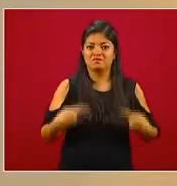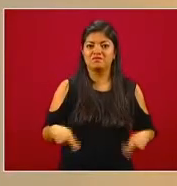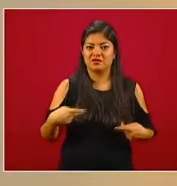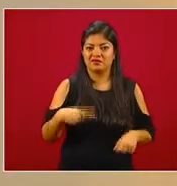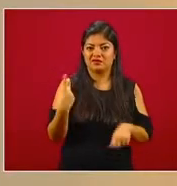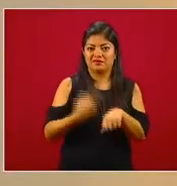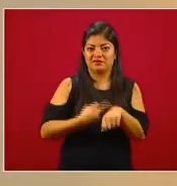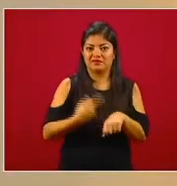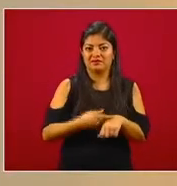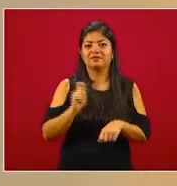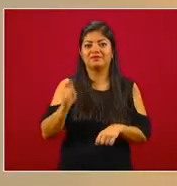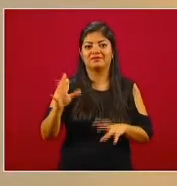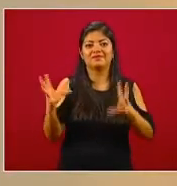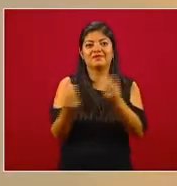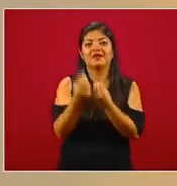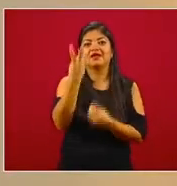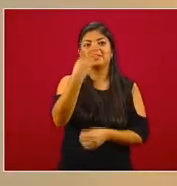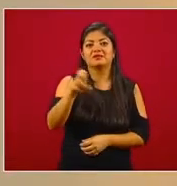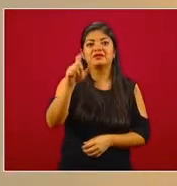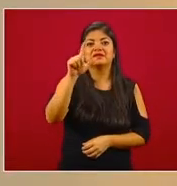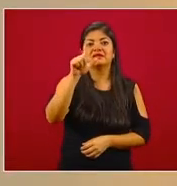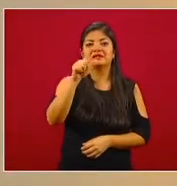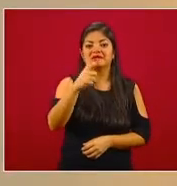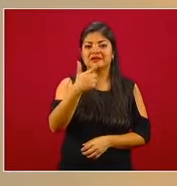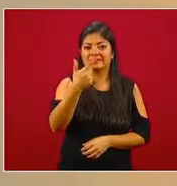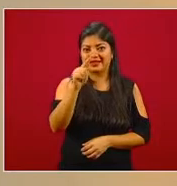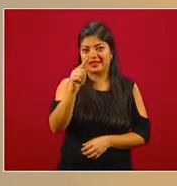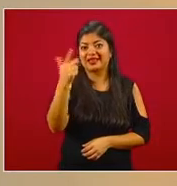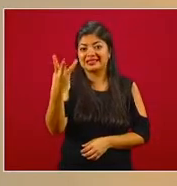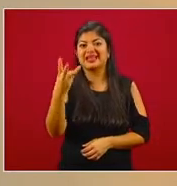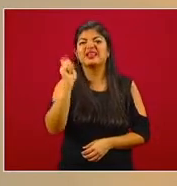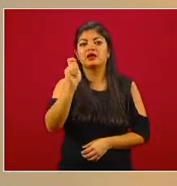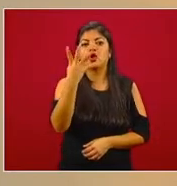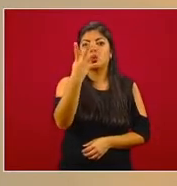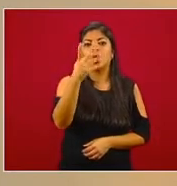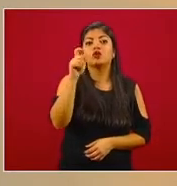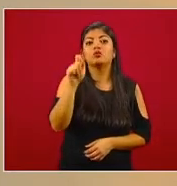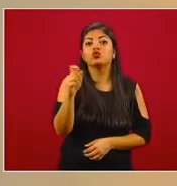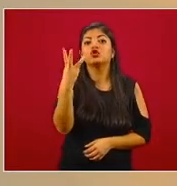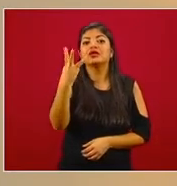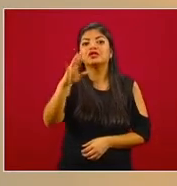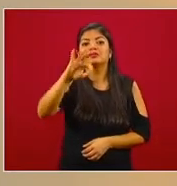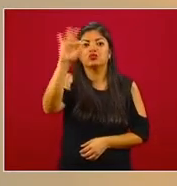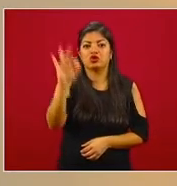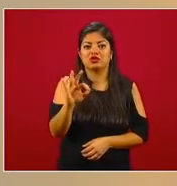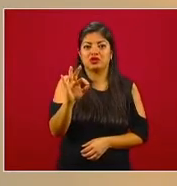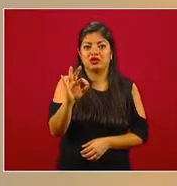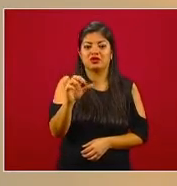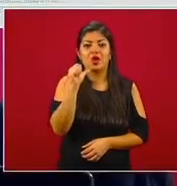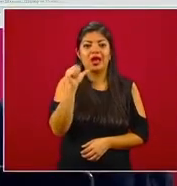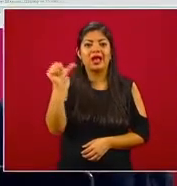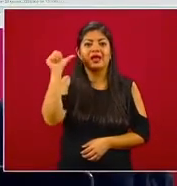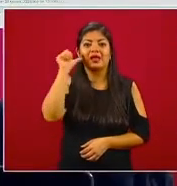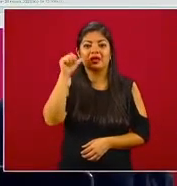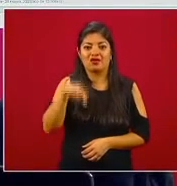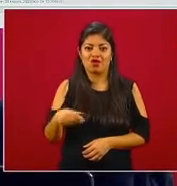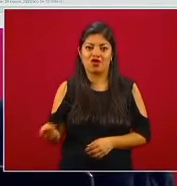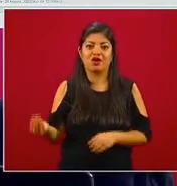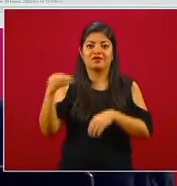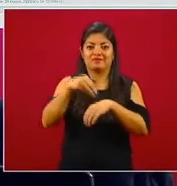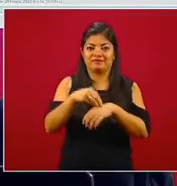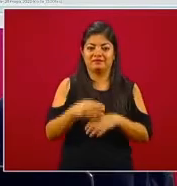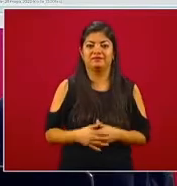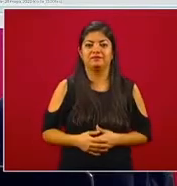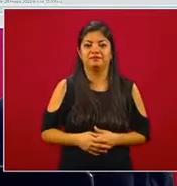And today we have 3.377 que 81,000 representan plus el cases because we 4.3% did get de lo an que addition of teníamos ayer. 3,000 that La represents